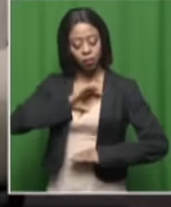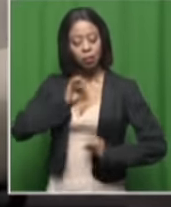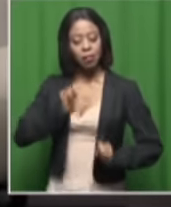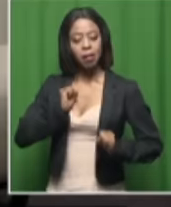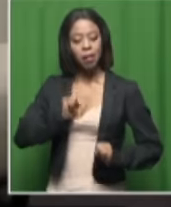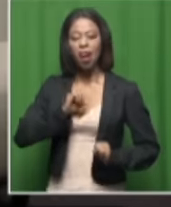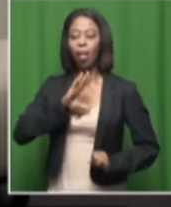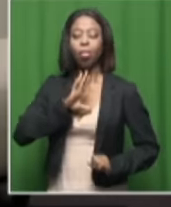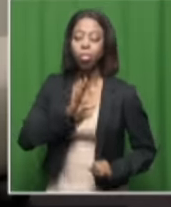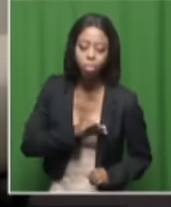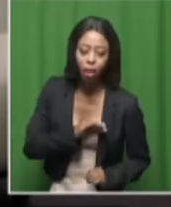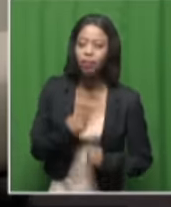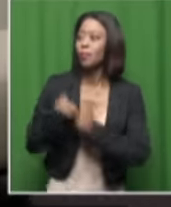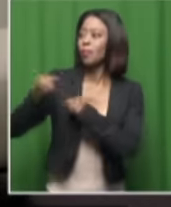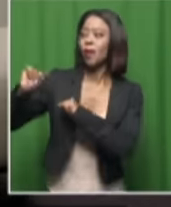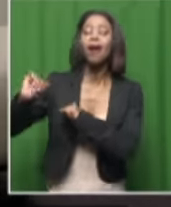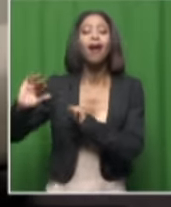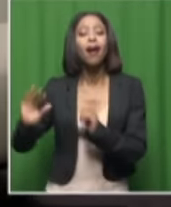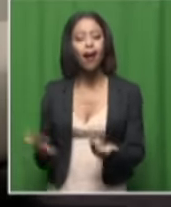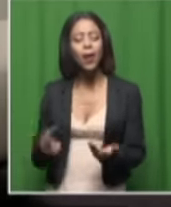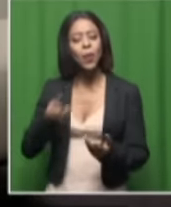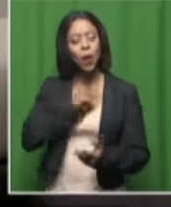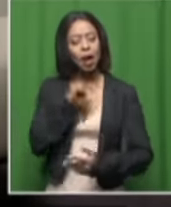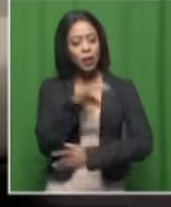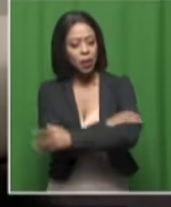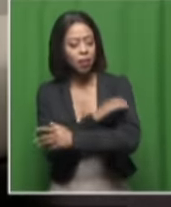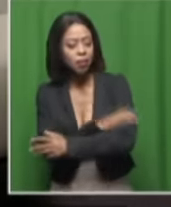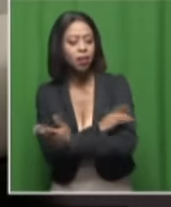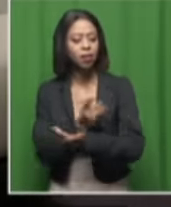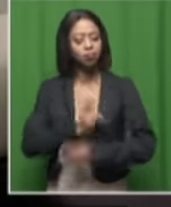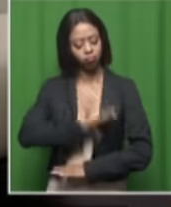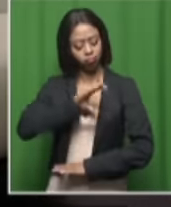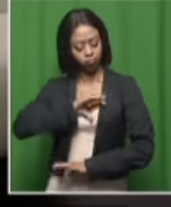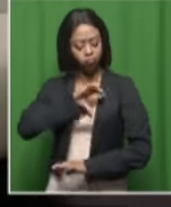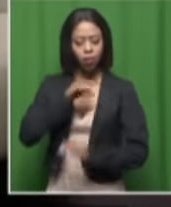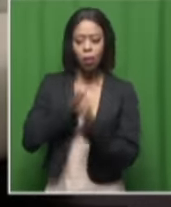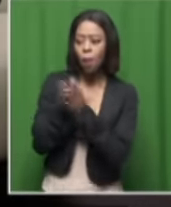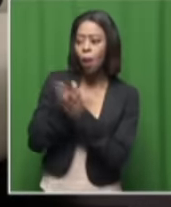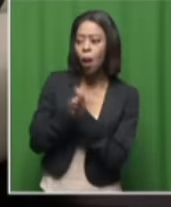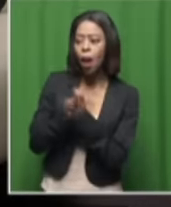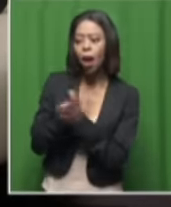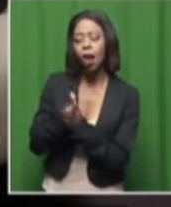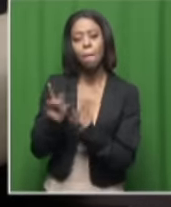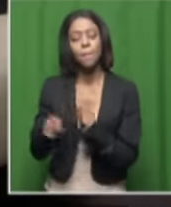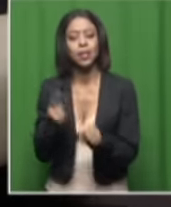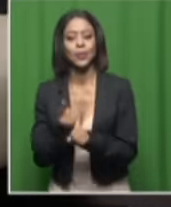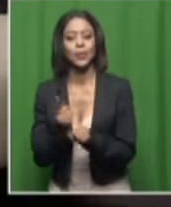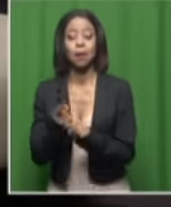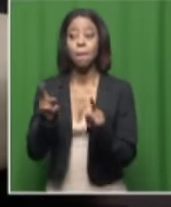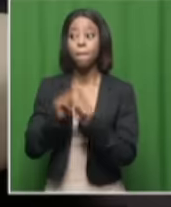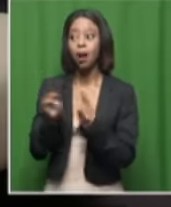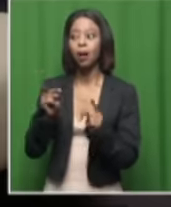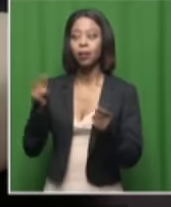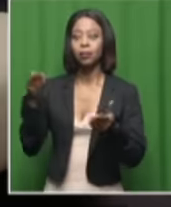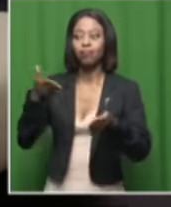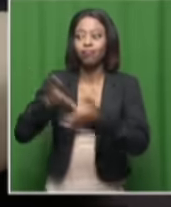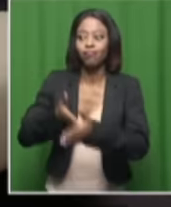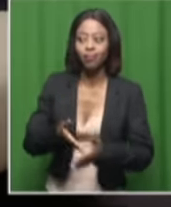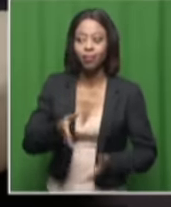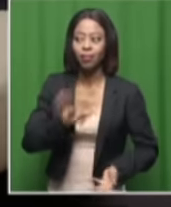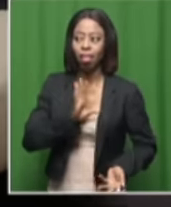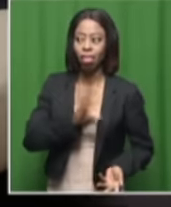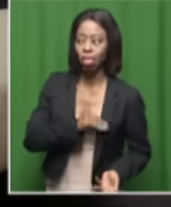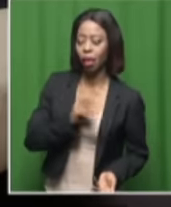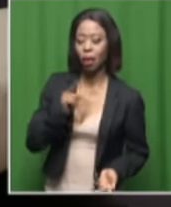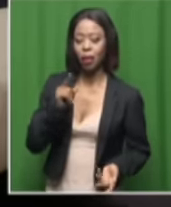the whole team is looking at you, captain. You need to keep the team going. You need to keep everyone motivated. And of course, at that moment, you also do have the benefit